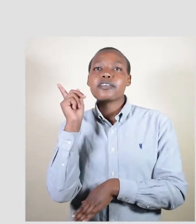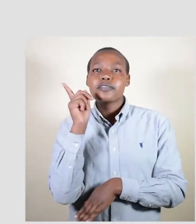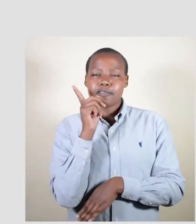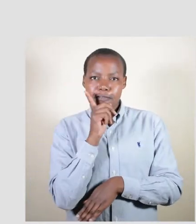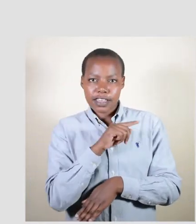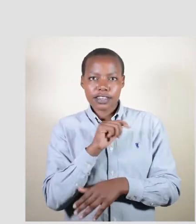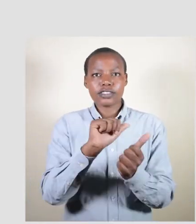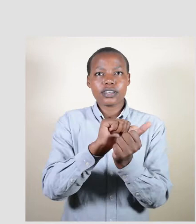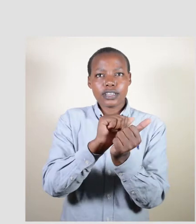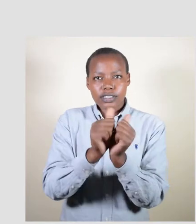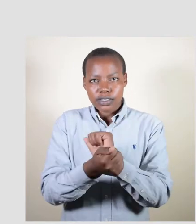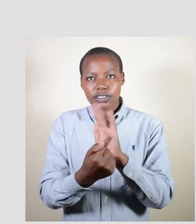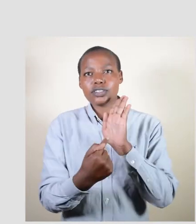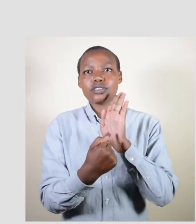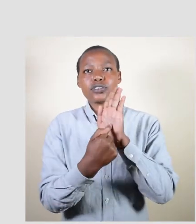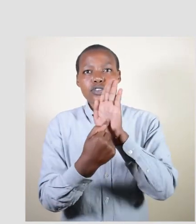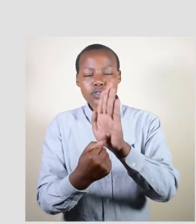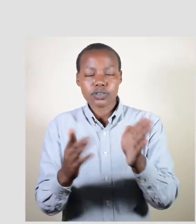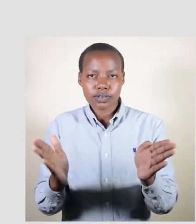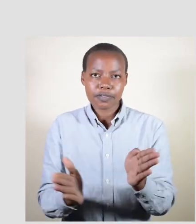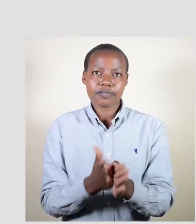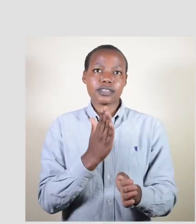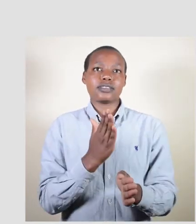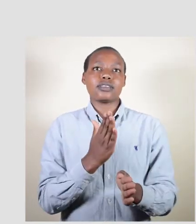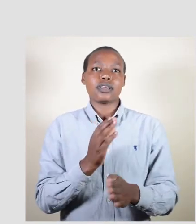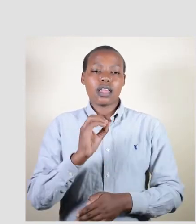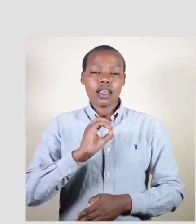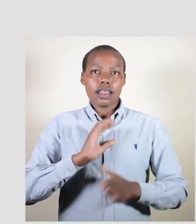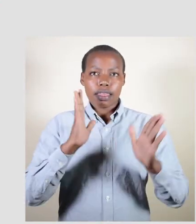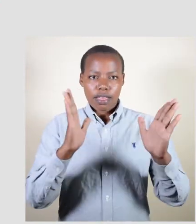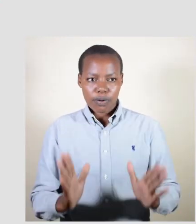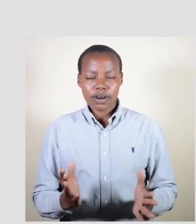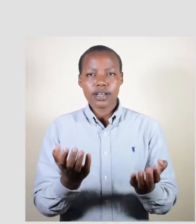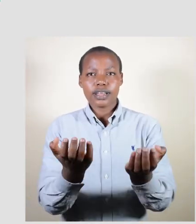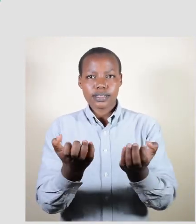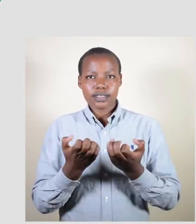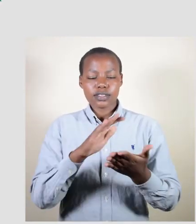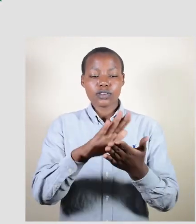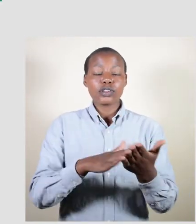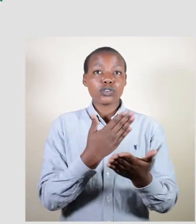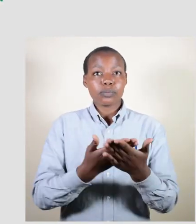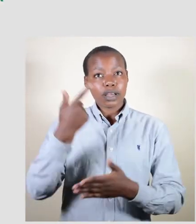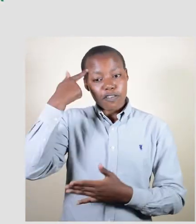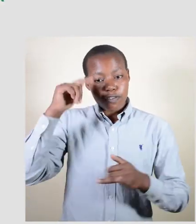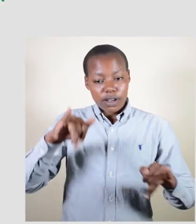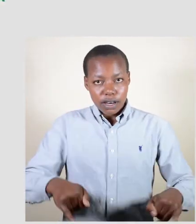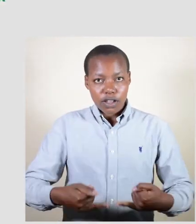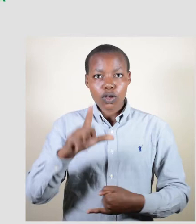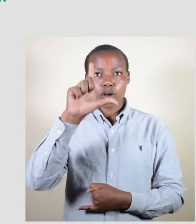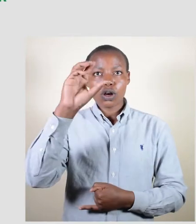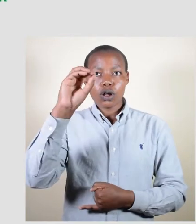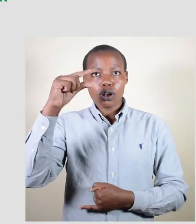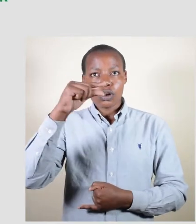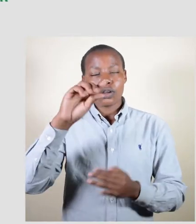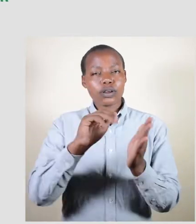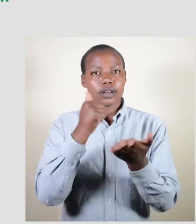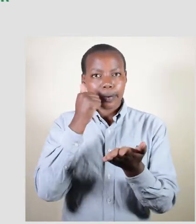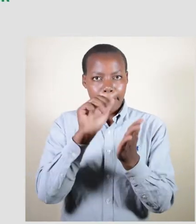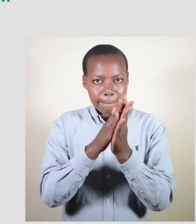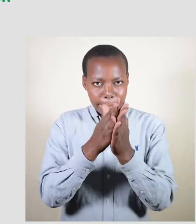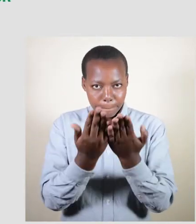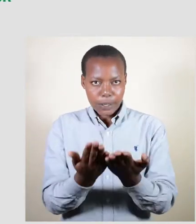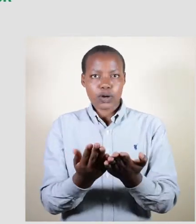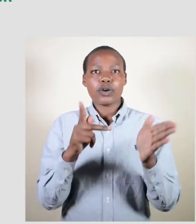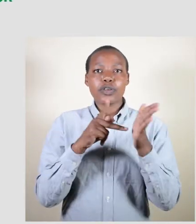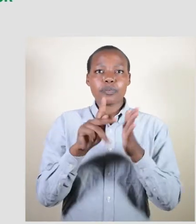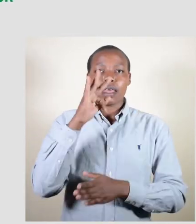the inspection is completed, change is updated immediately, and the owner is required to apply for a new